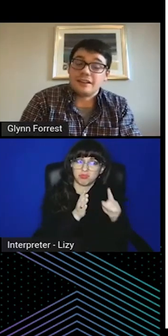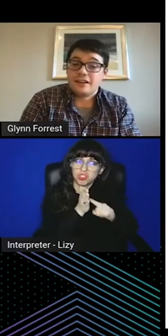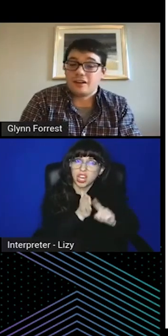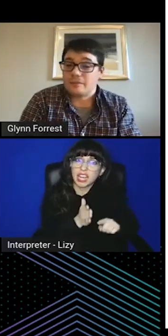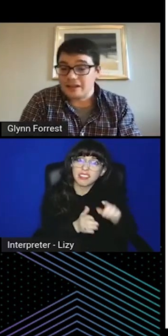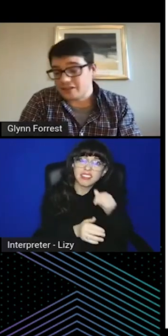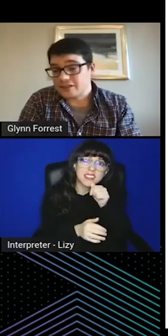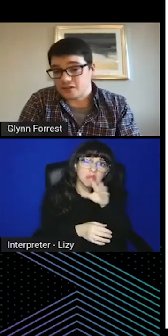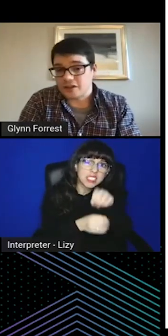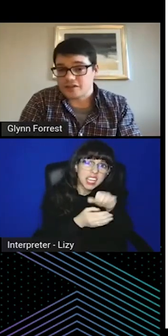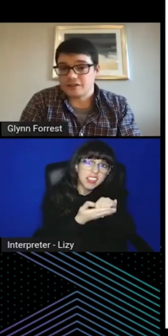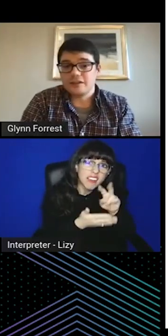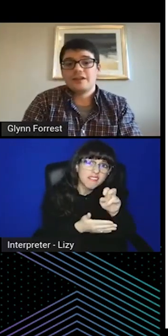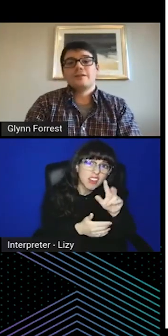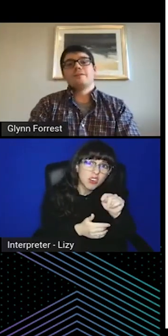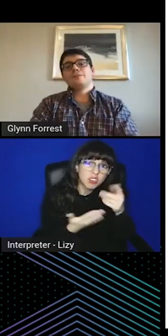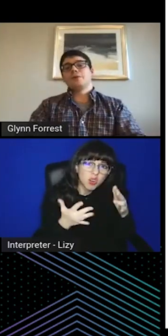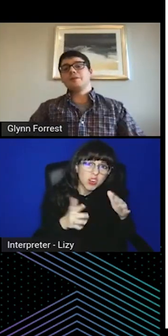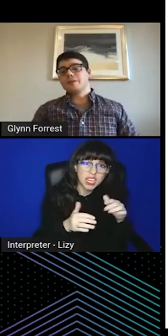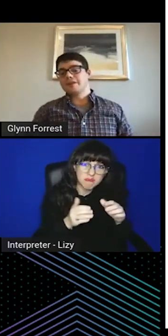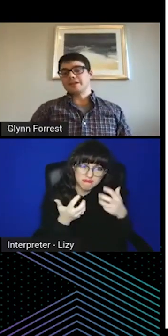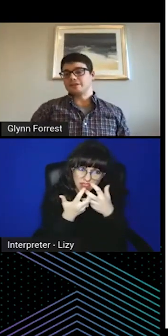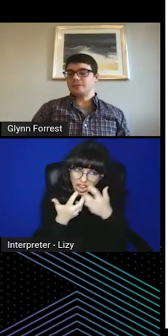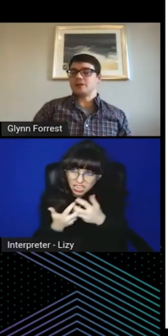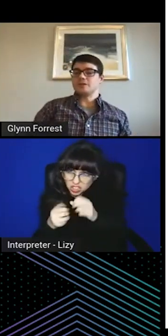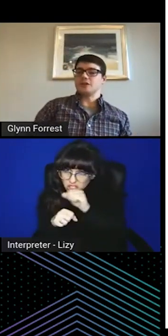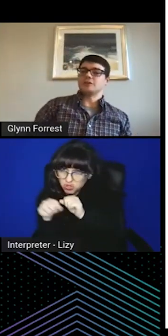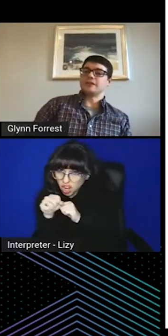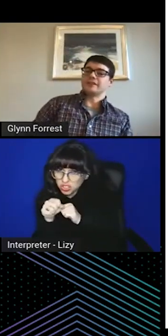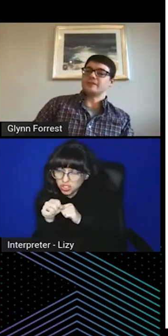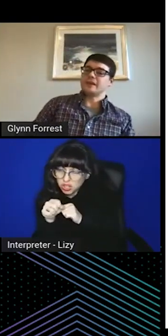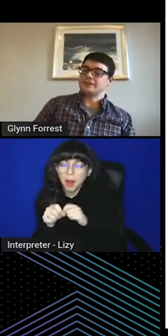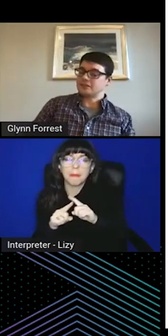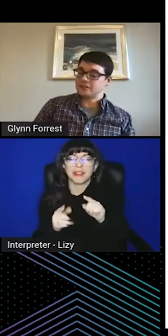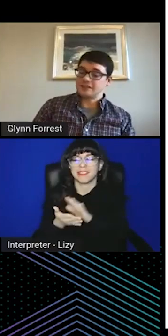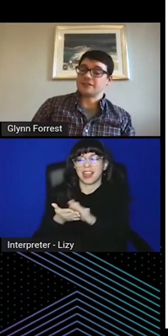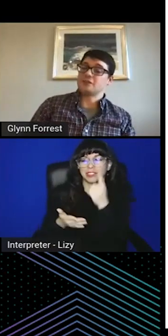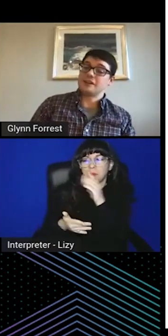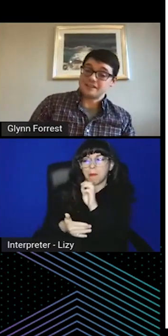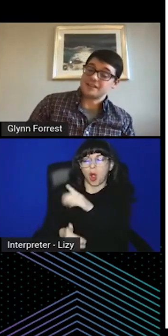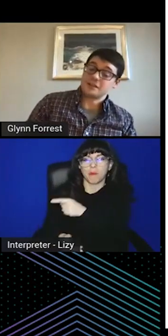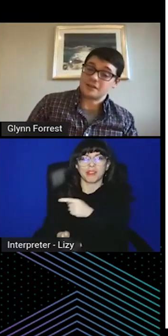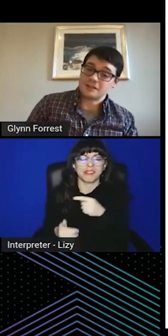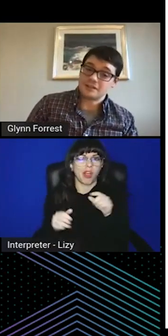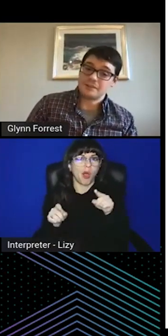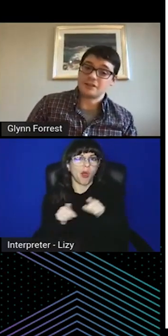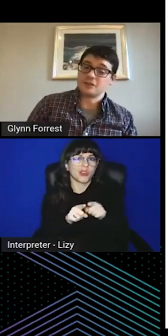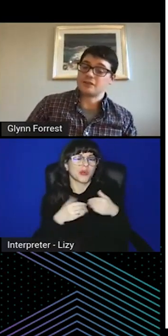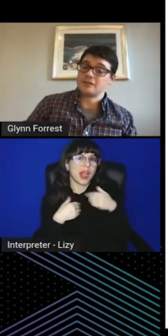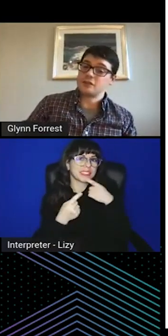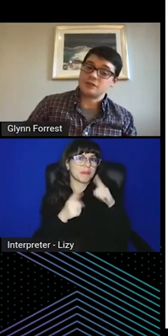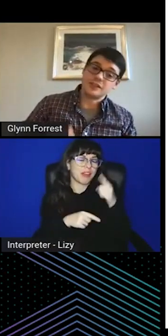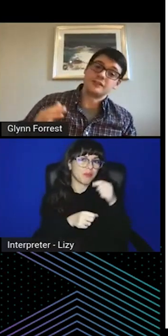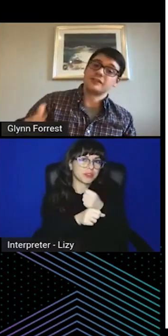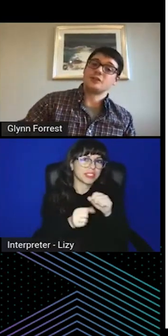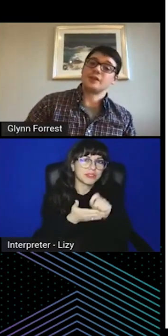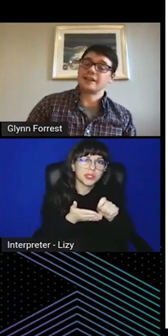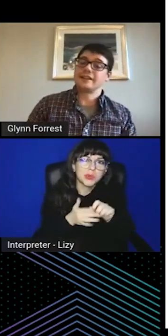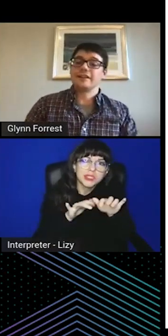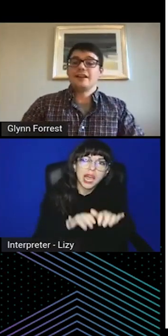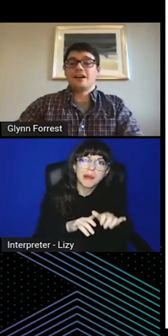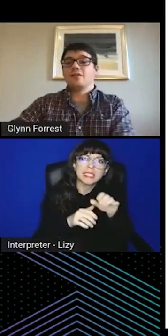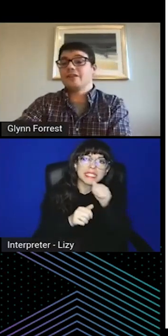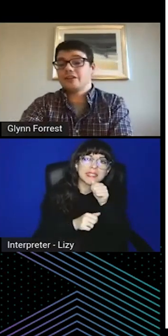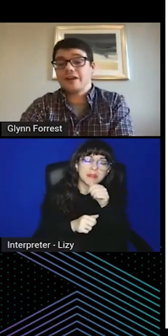already are matching the structure, but it might be nice for Bob to also have a command to safely write secrets, make sure that new secrets going